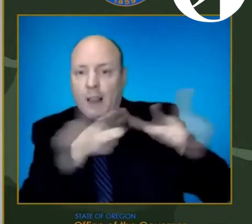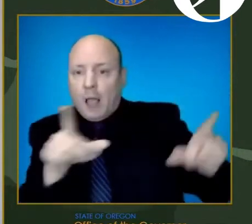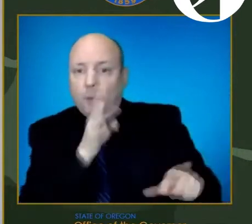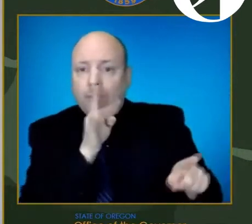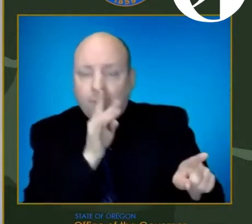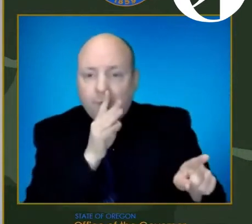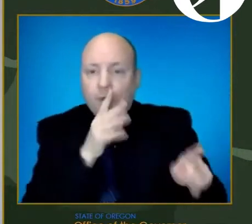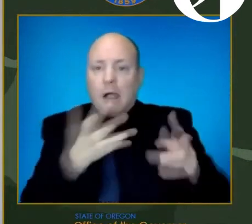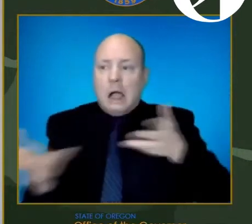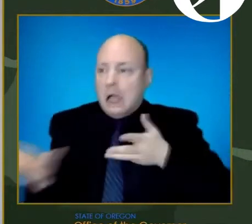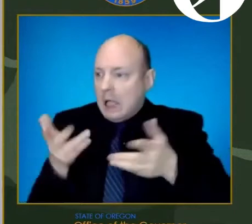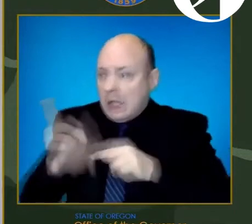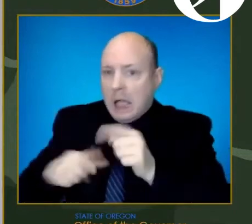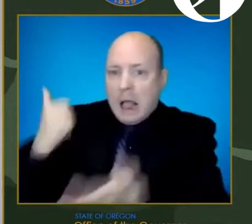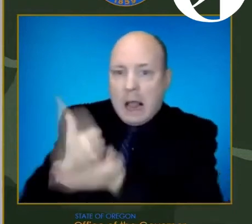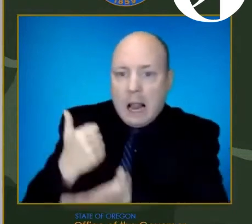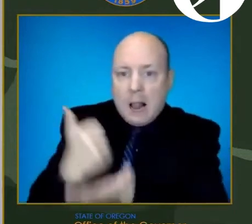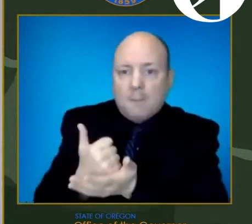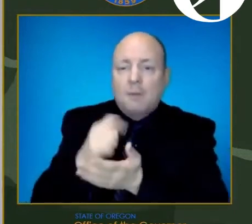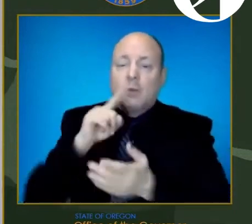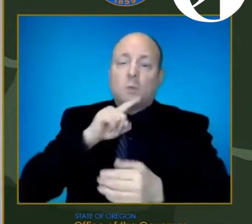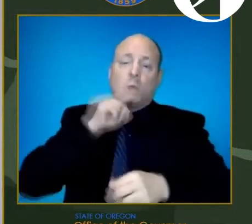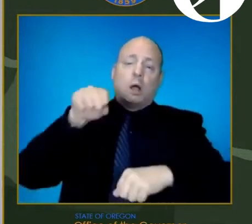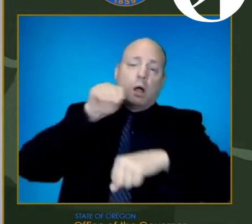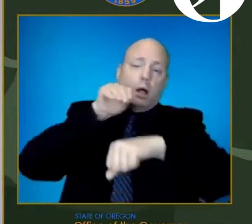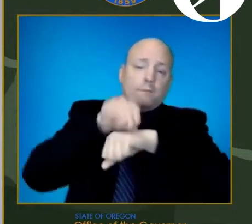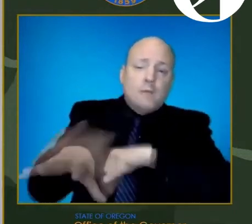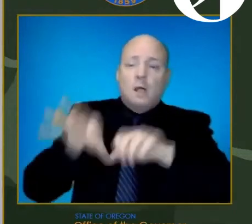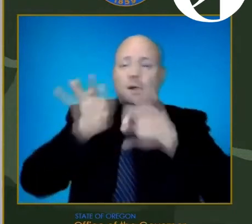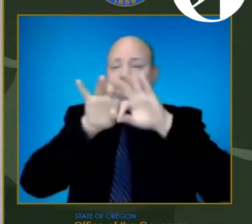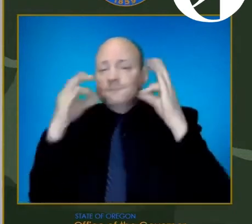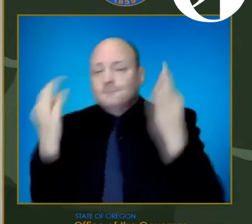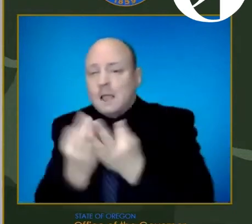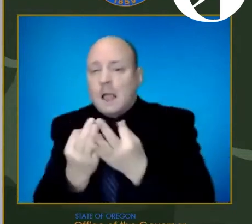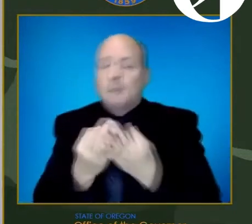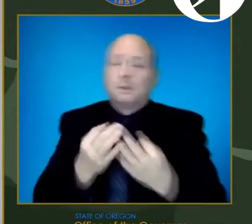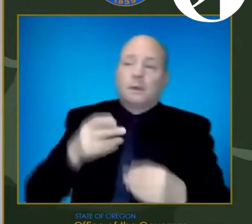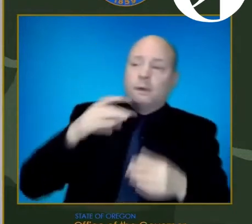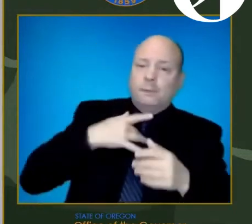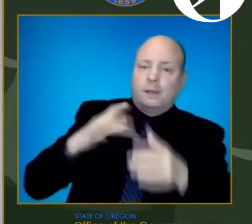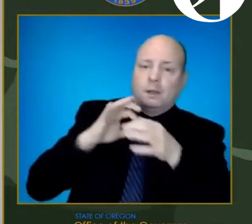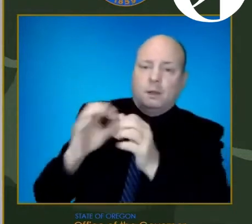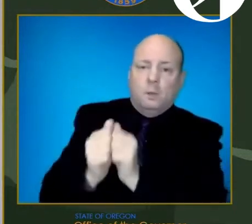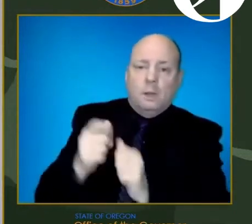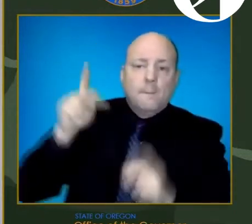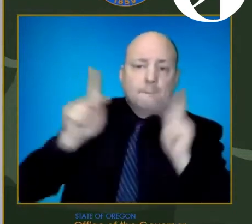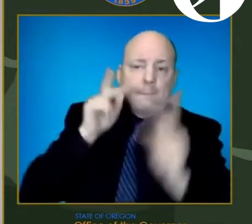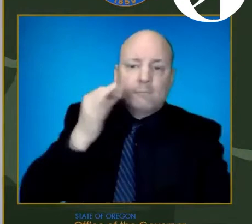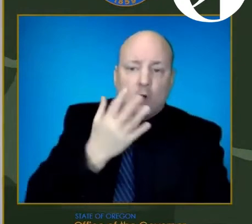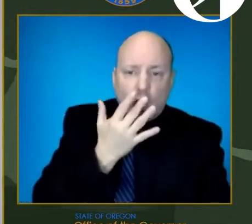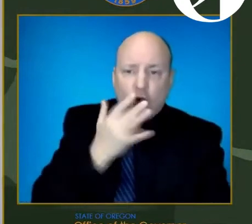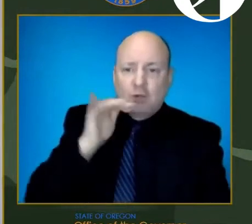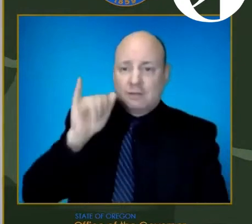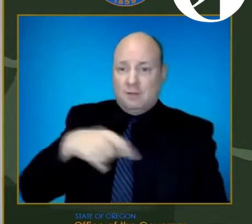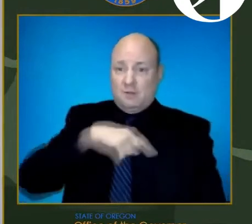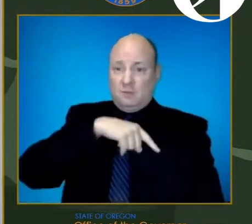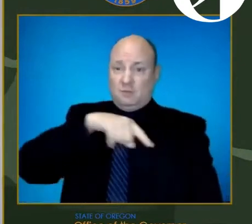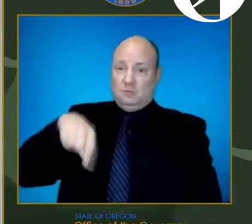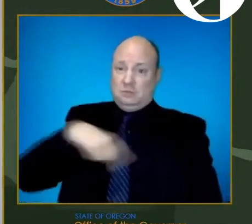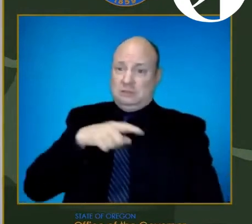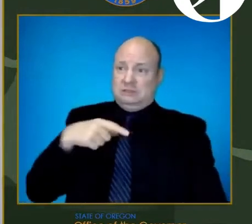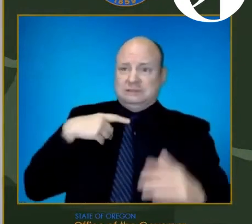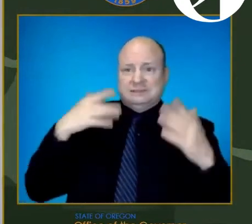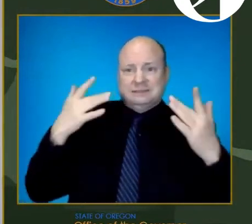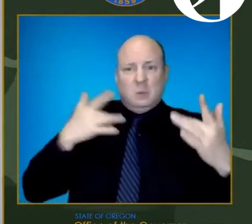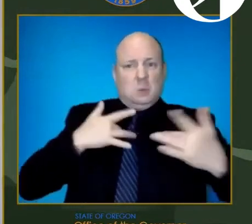is disproportionately affecting families of color, and I'm worried because I feel like we are at significant risk of really widening